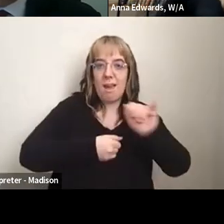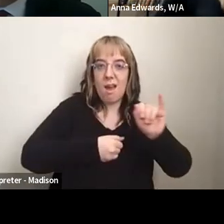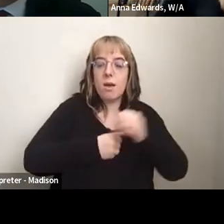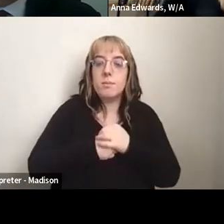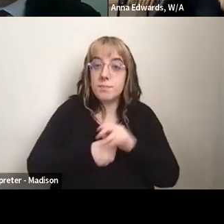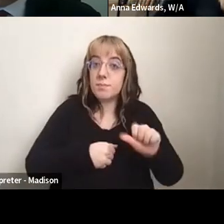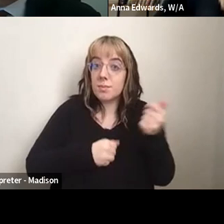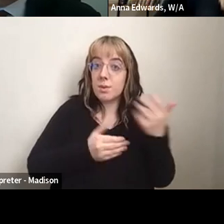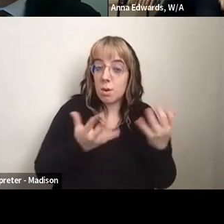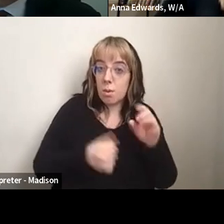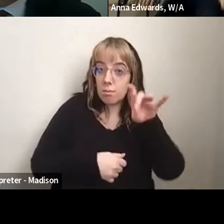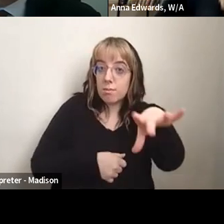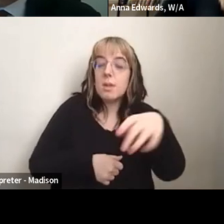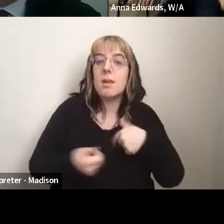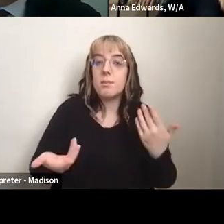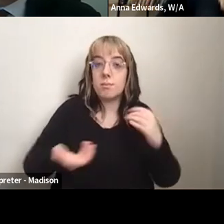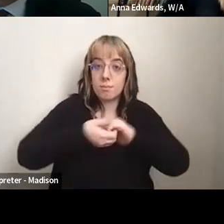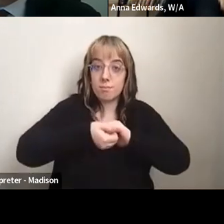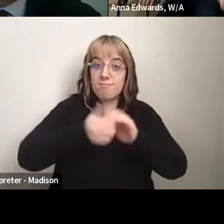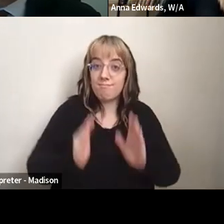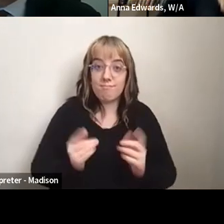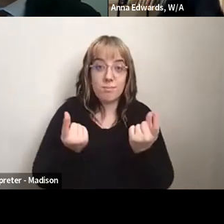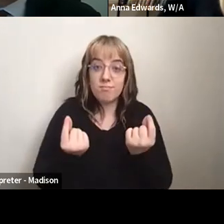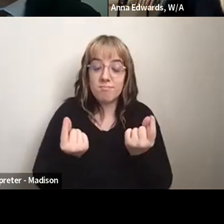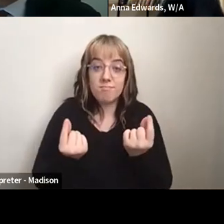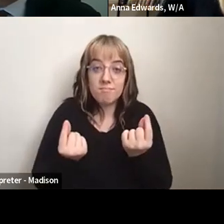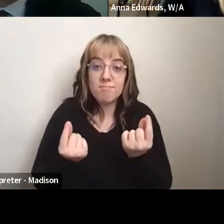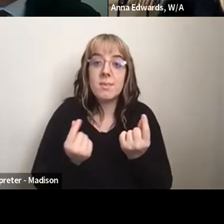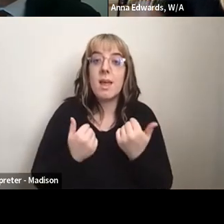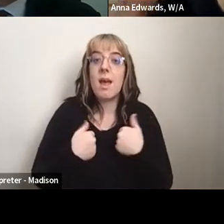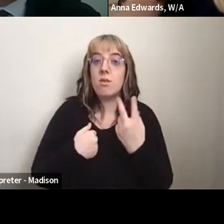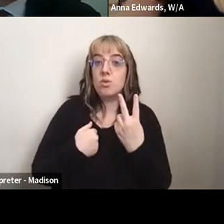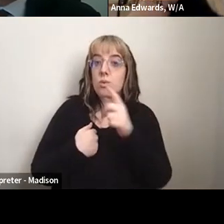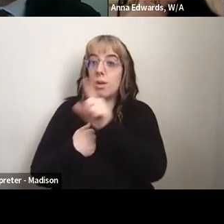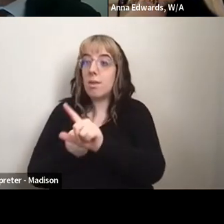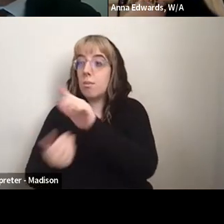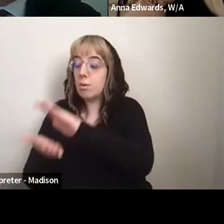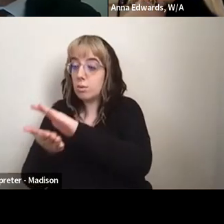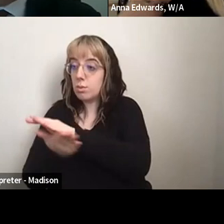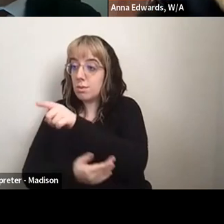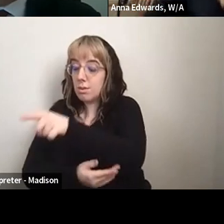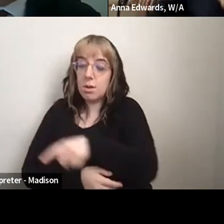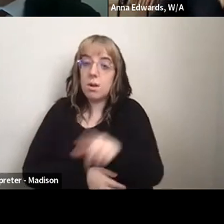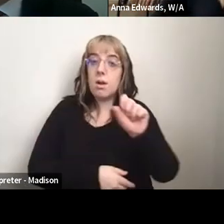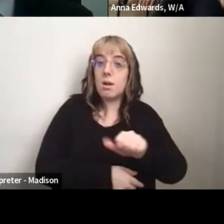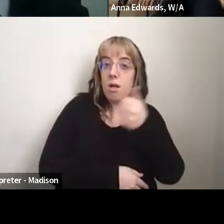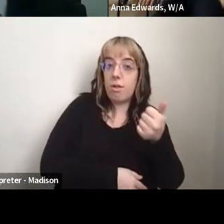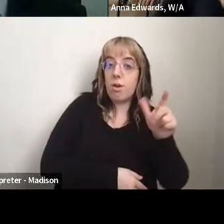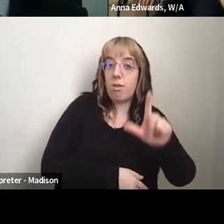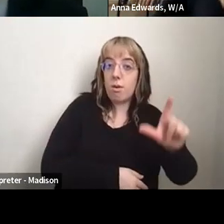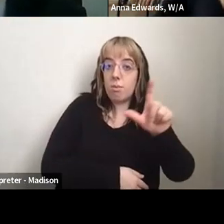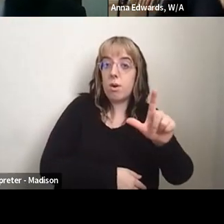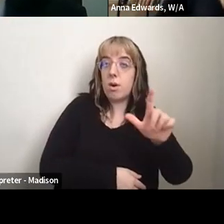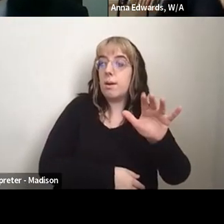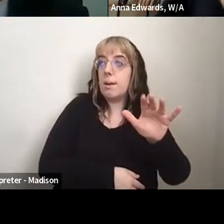would say that we partnered with we have 2 libraries, our school libraries and